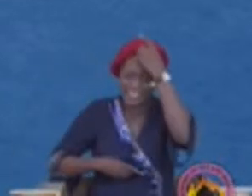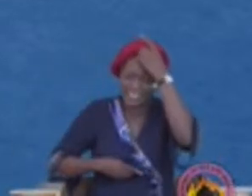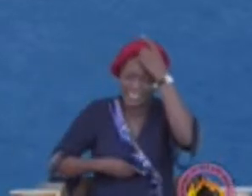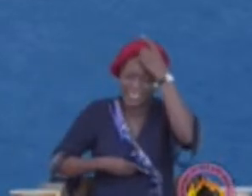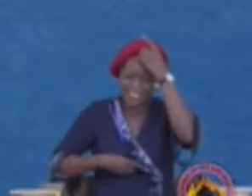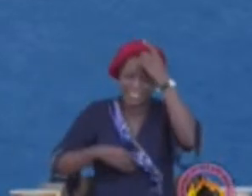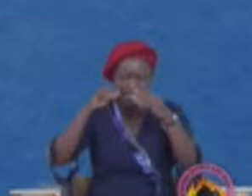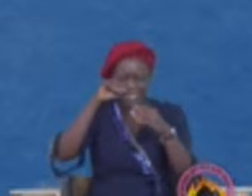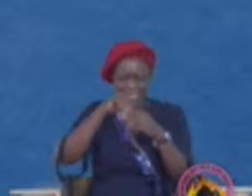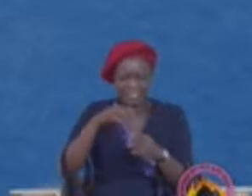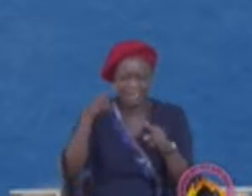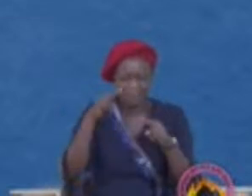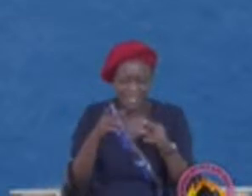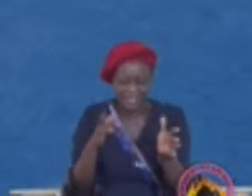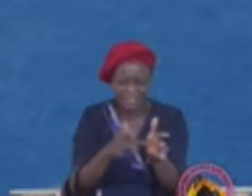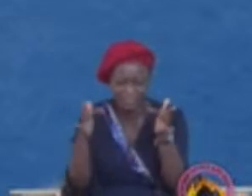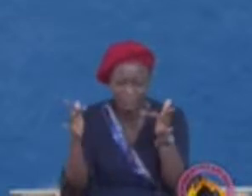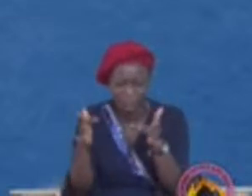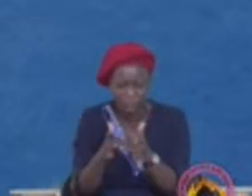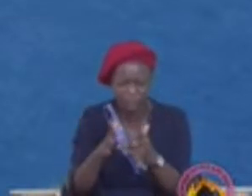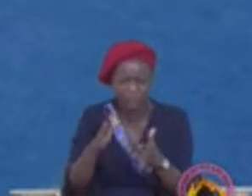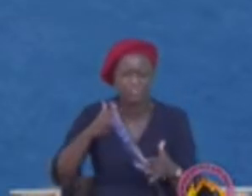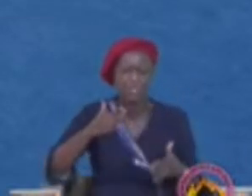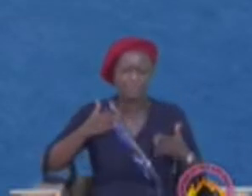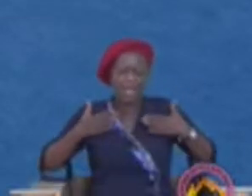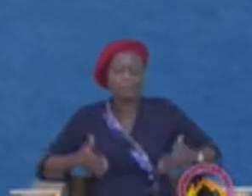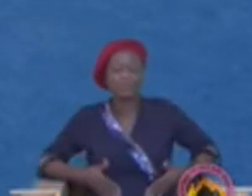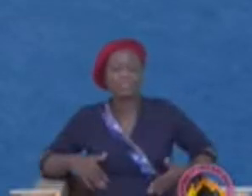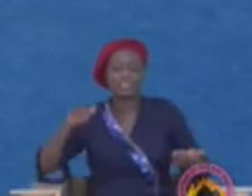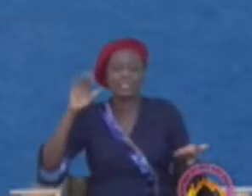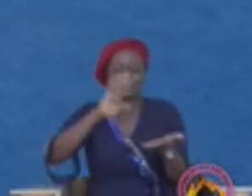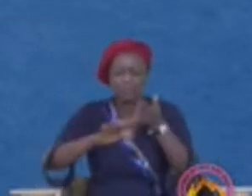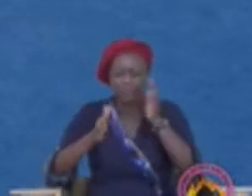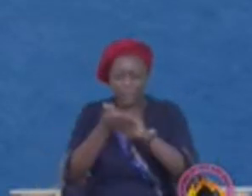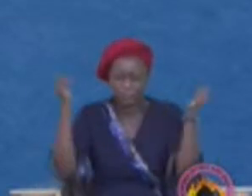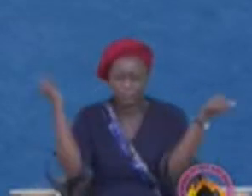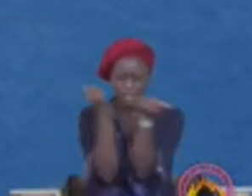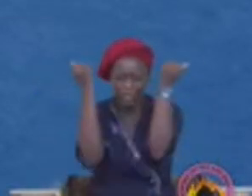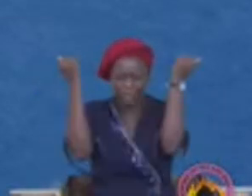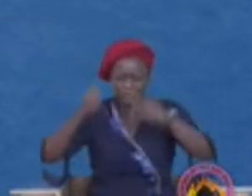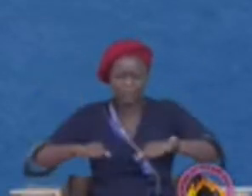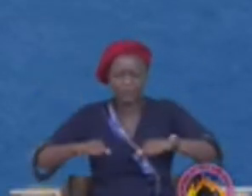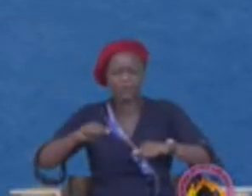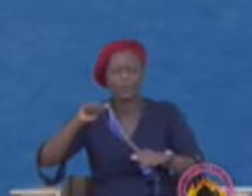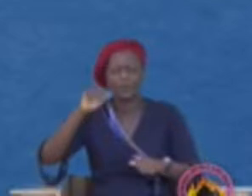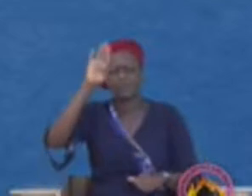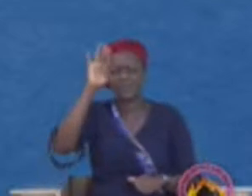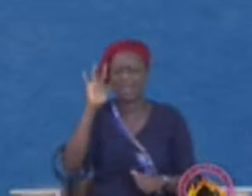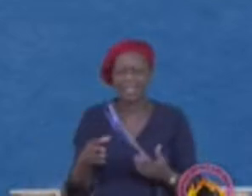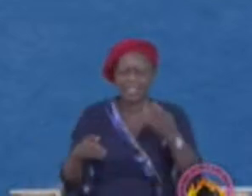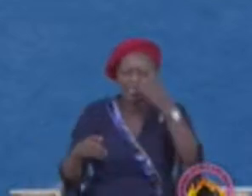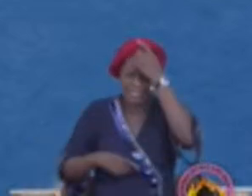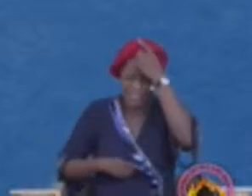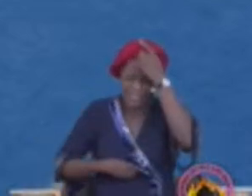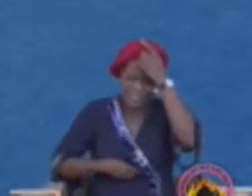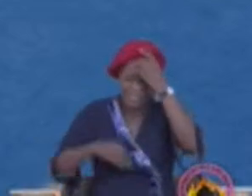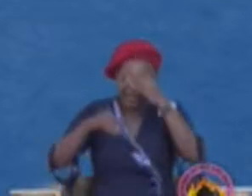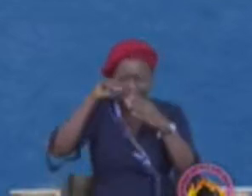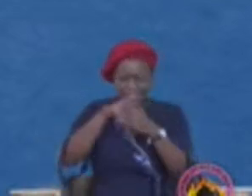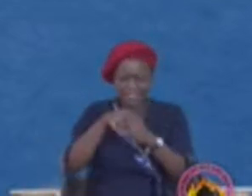the name of Jesus, my immune system become unchallengeable by any infirmity. In the mighty name of